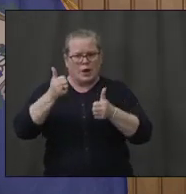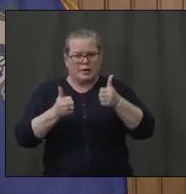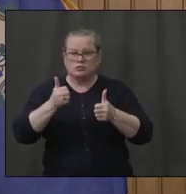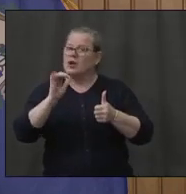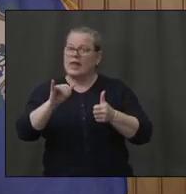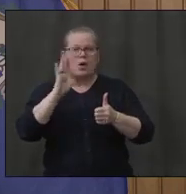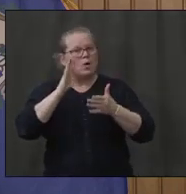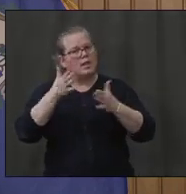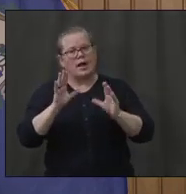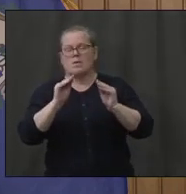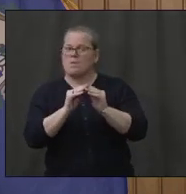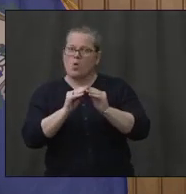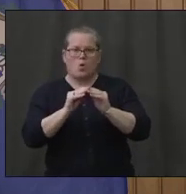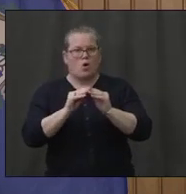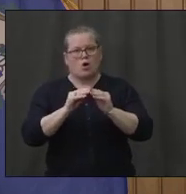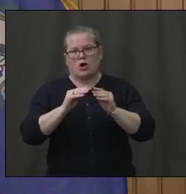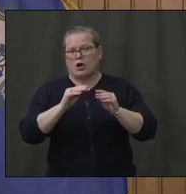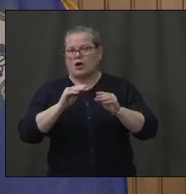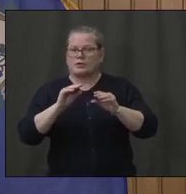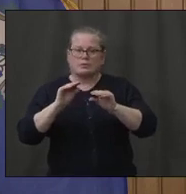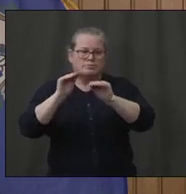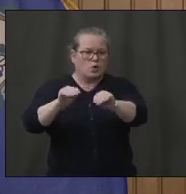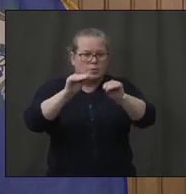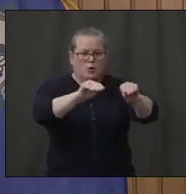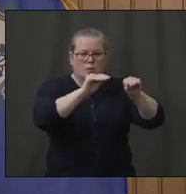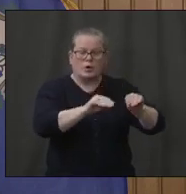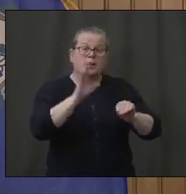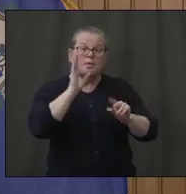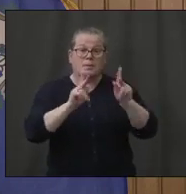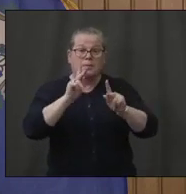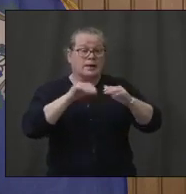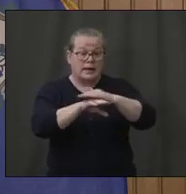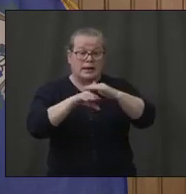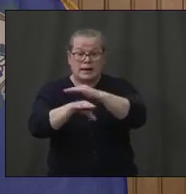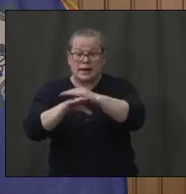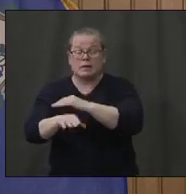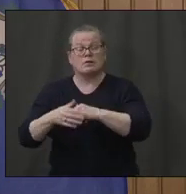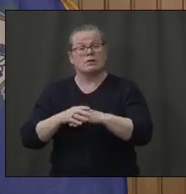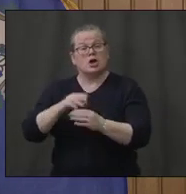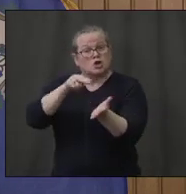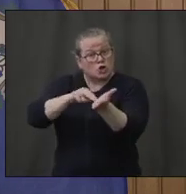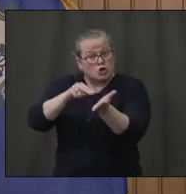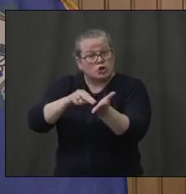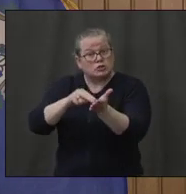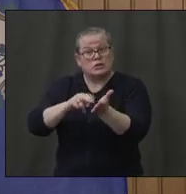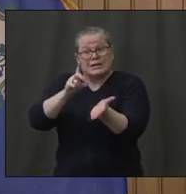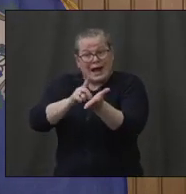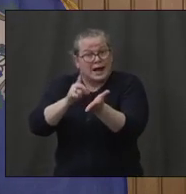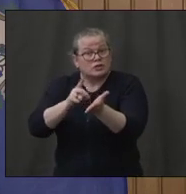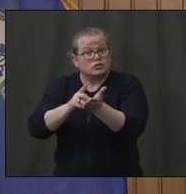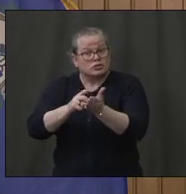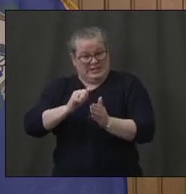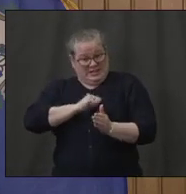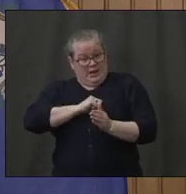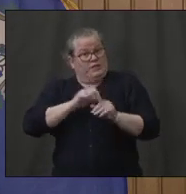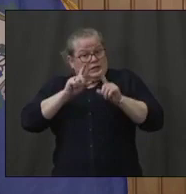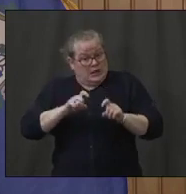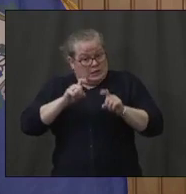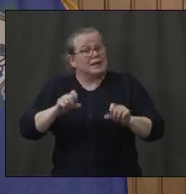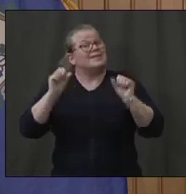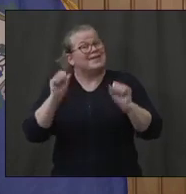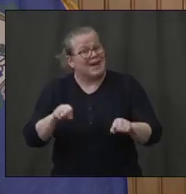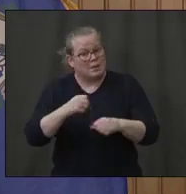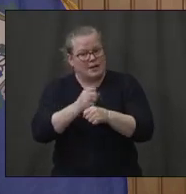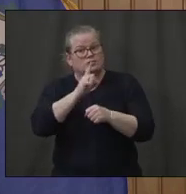first responders as we gear this up a little more so they know they're safe, and we can be a lot more methodical about how